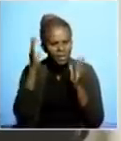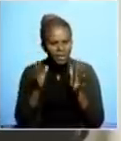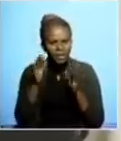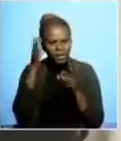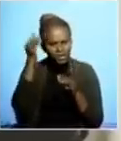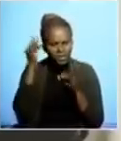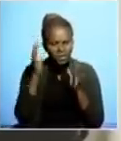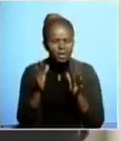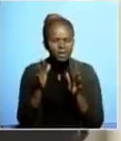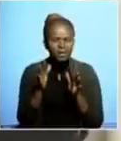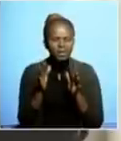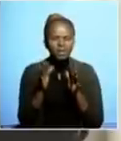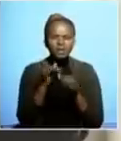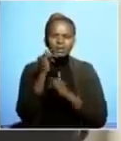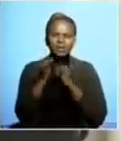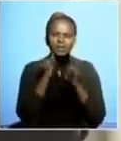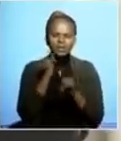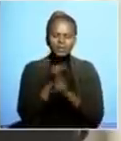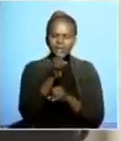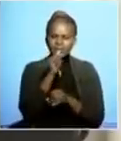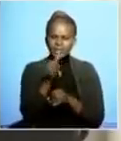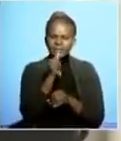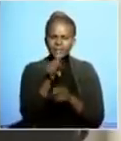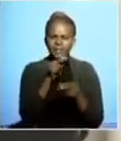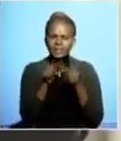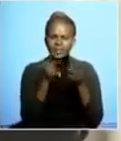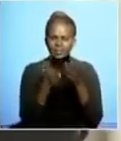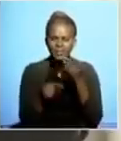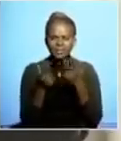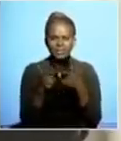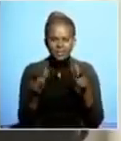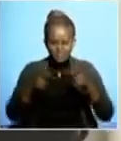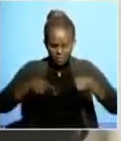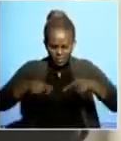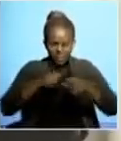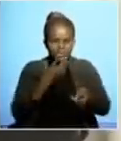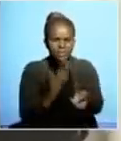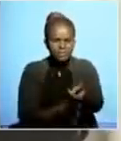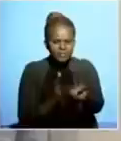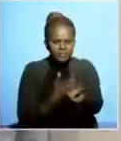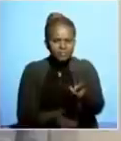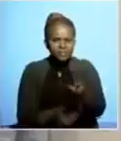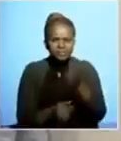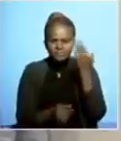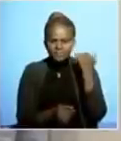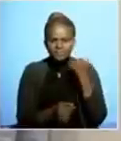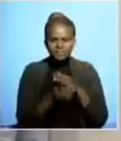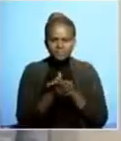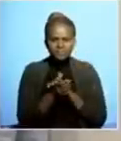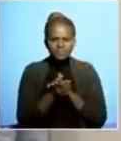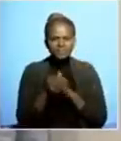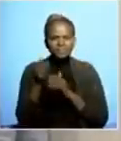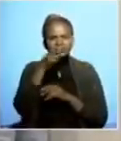For the international media, Kawala in our language means, your local language, Nyanja, means